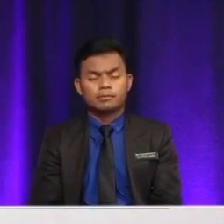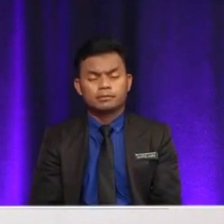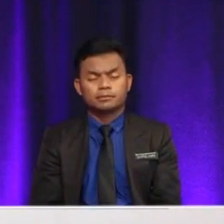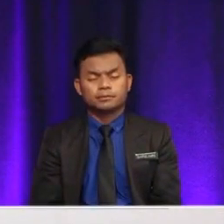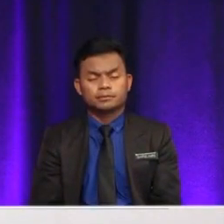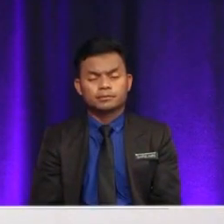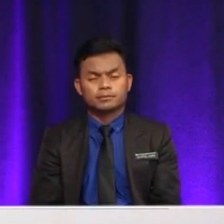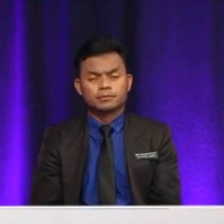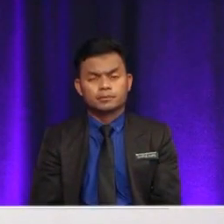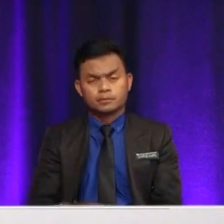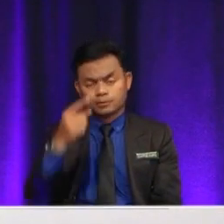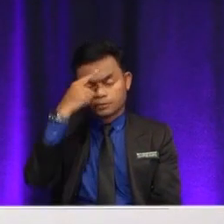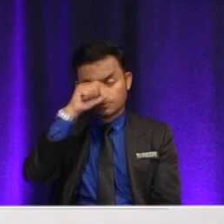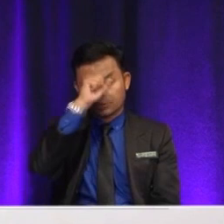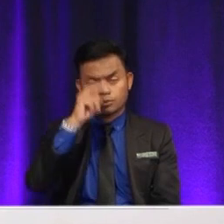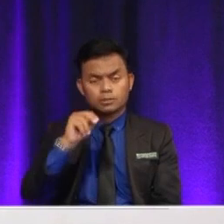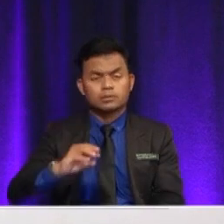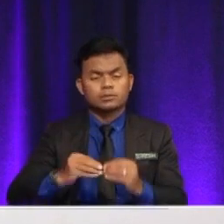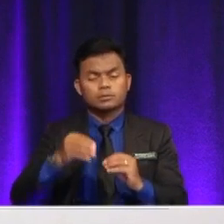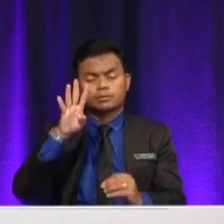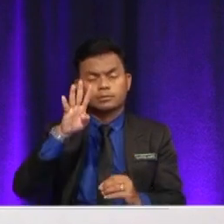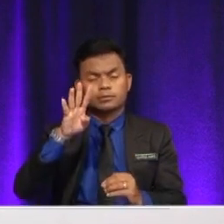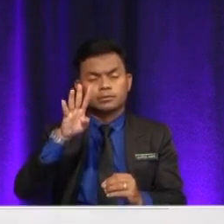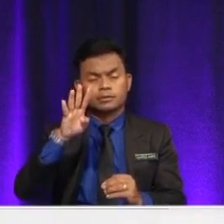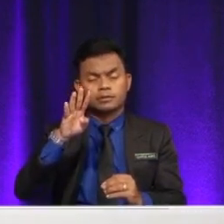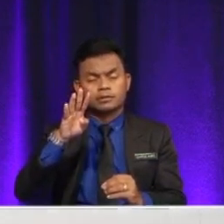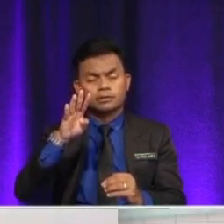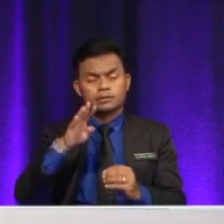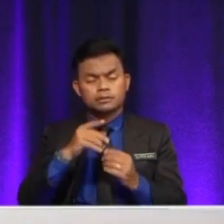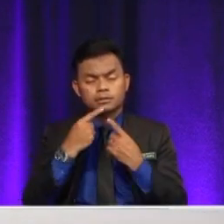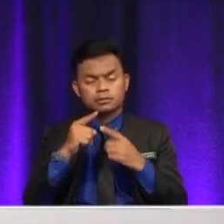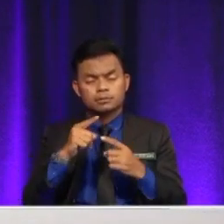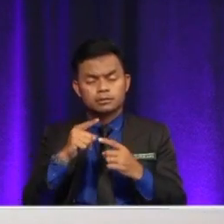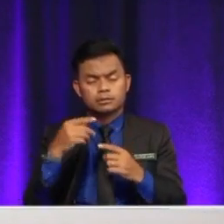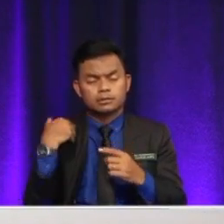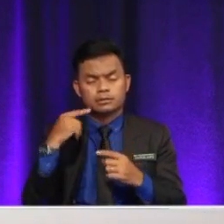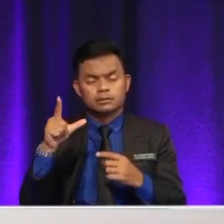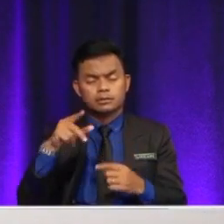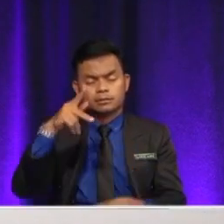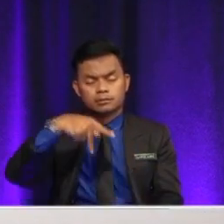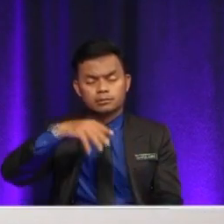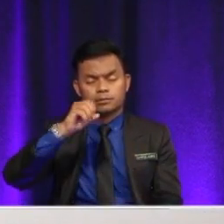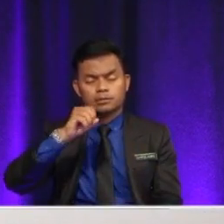For question number 3, the answer is popularity. Popularity. So it is spelling